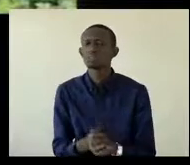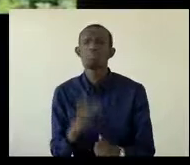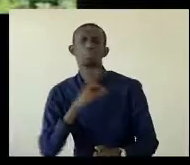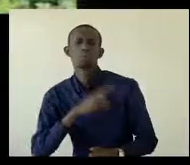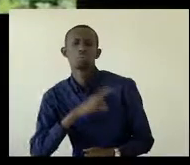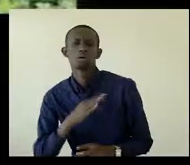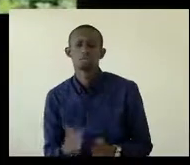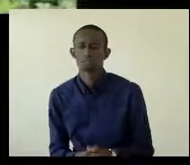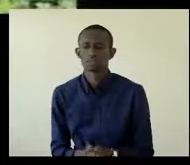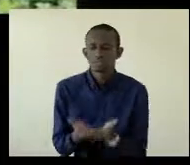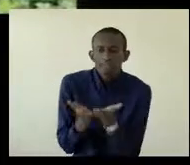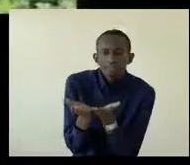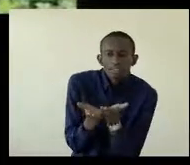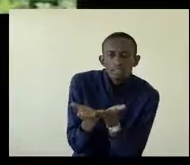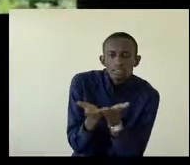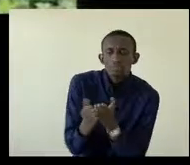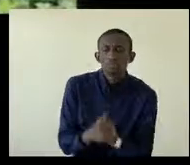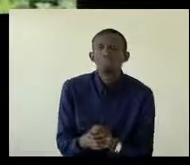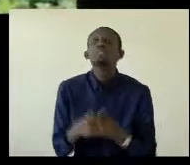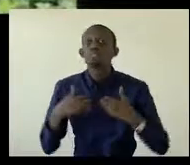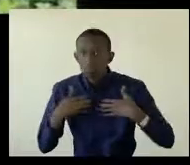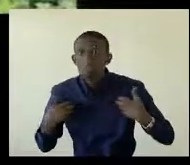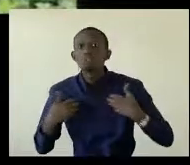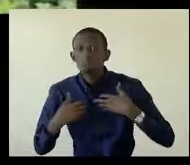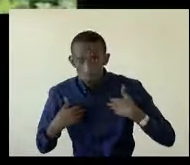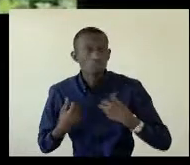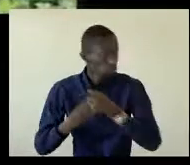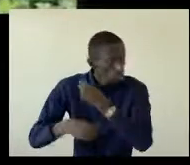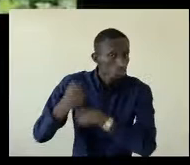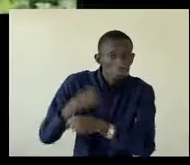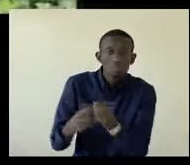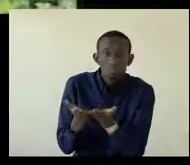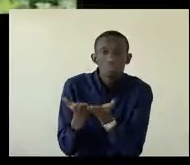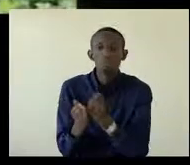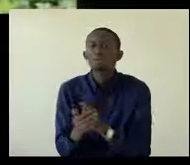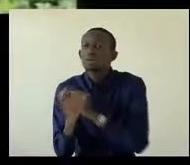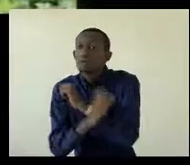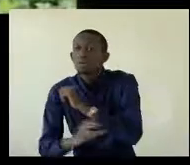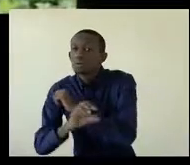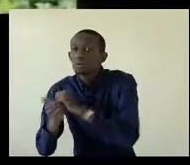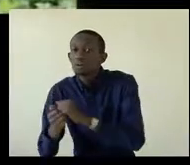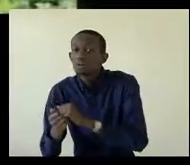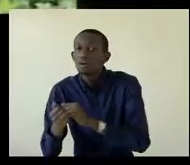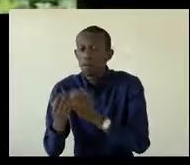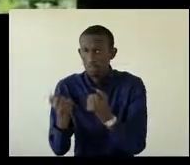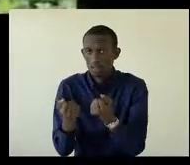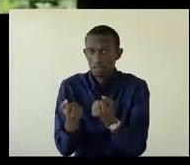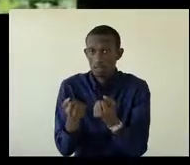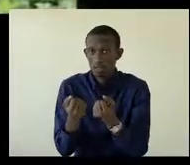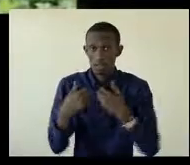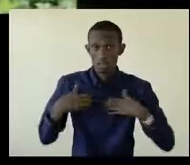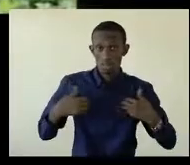Services? Animals provide services. In some other countries, you have these animals being used as a form of transport.